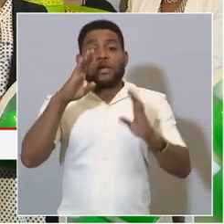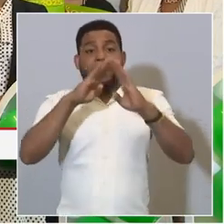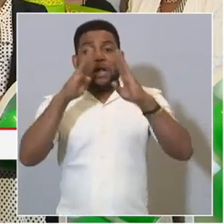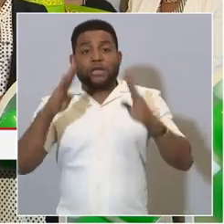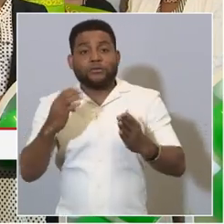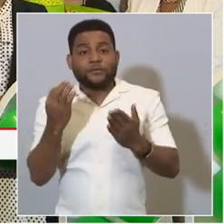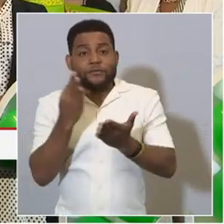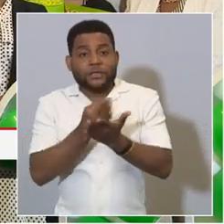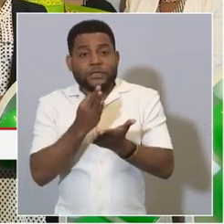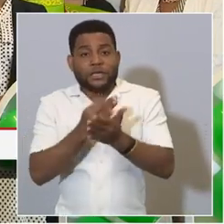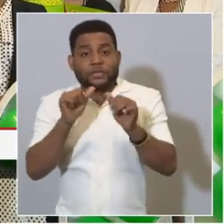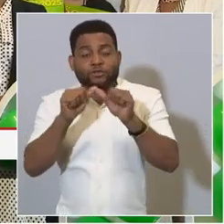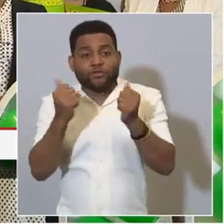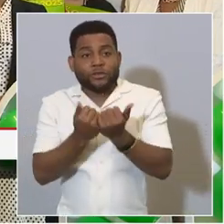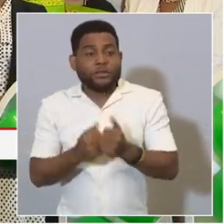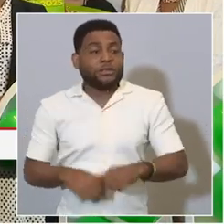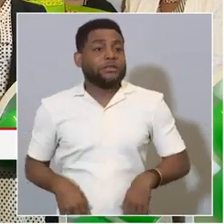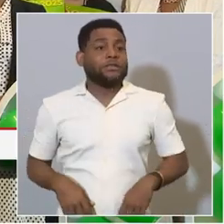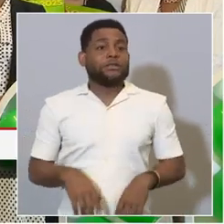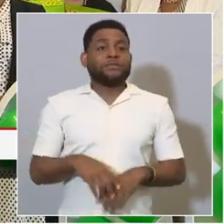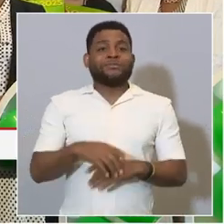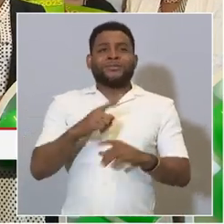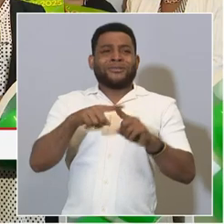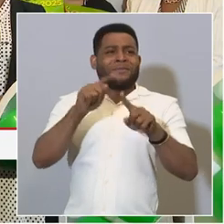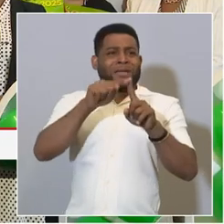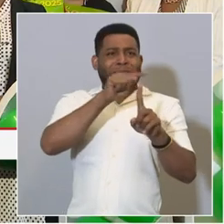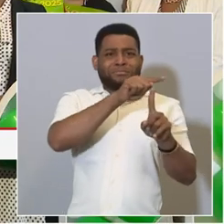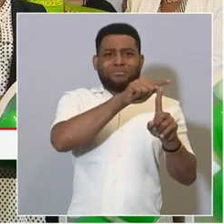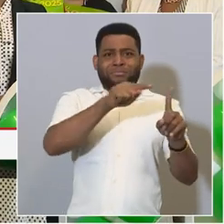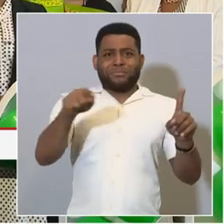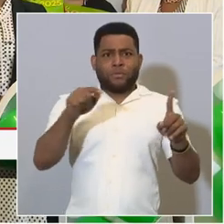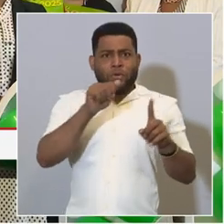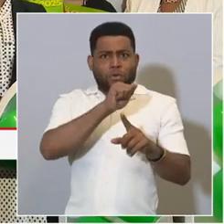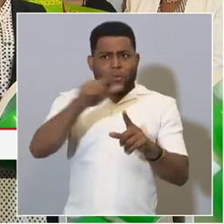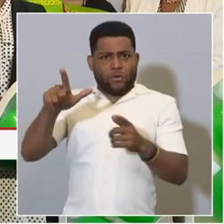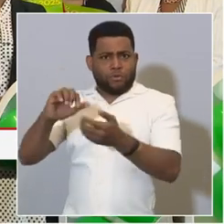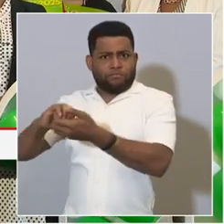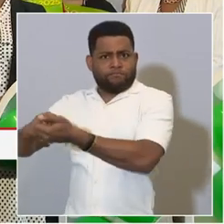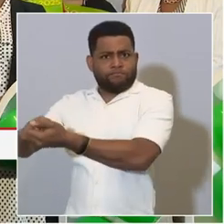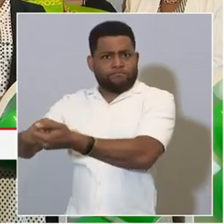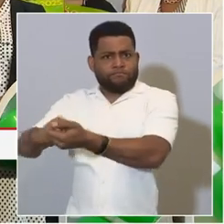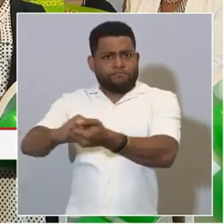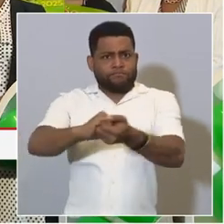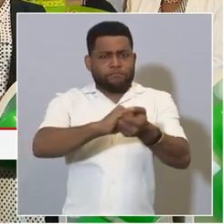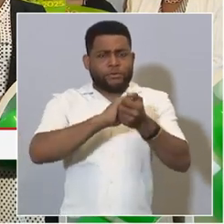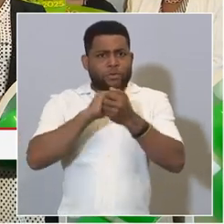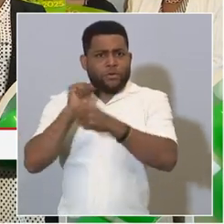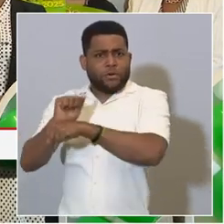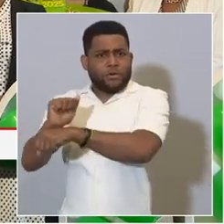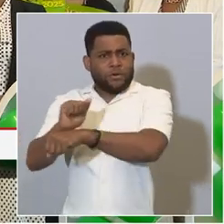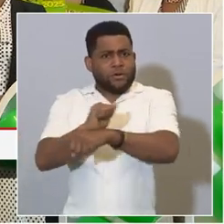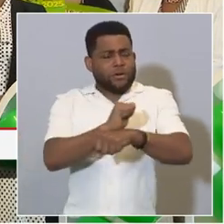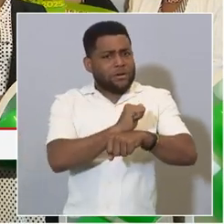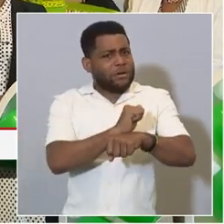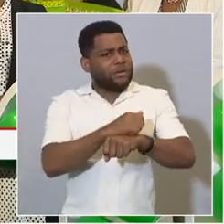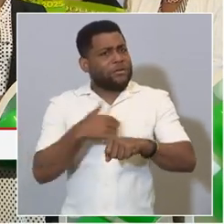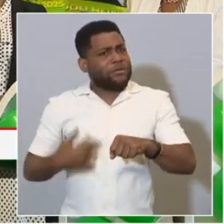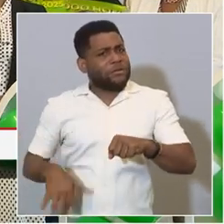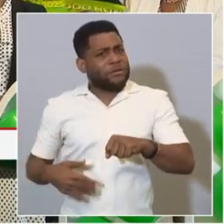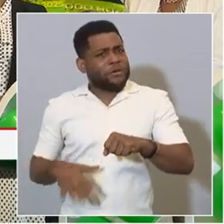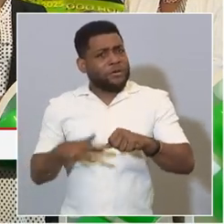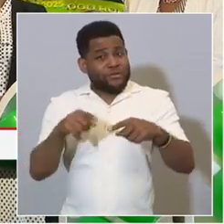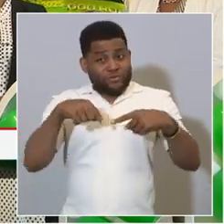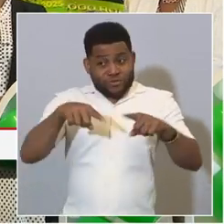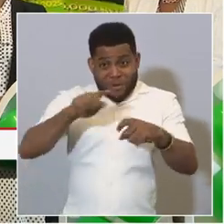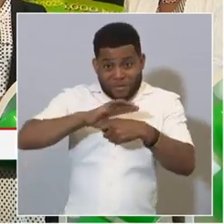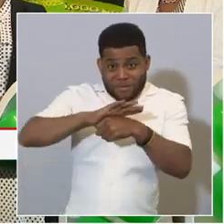of the District of Columbia who had to come together to double down on their efforts after we entered into that unprecedented pandemic.